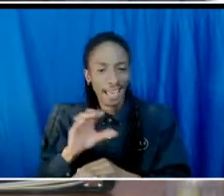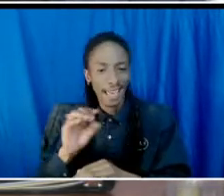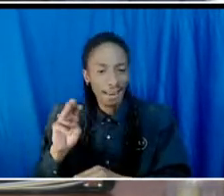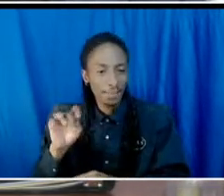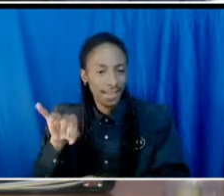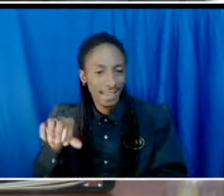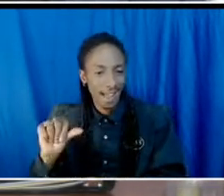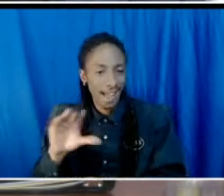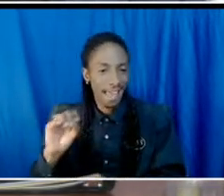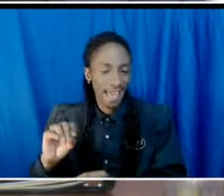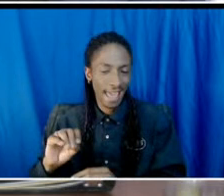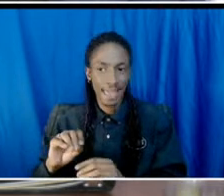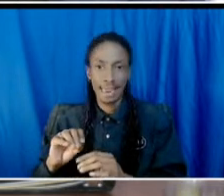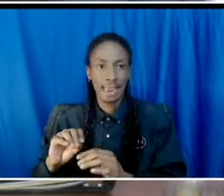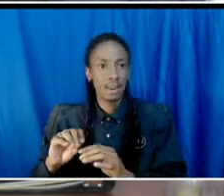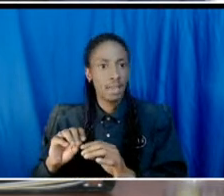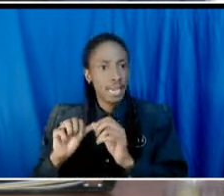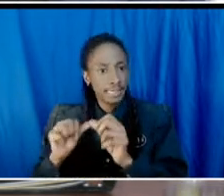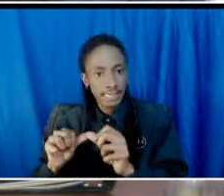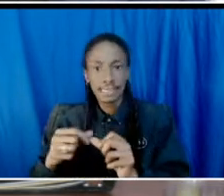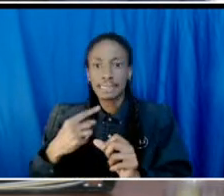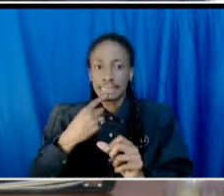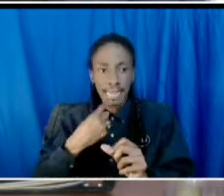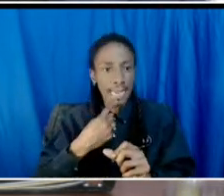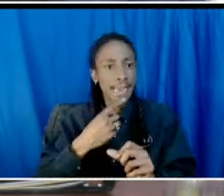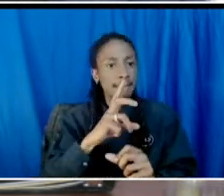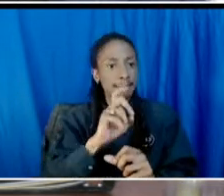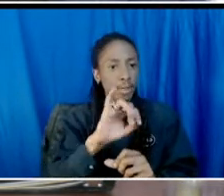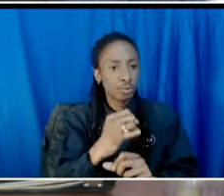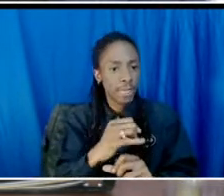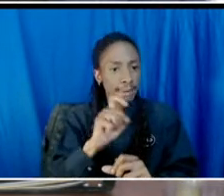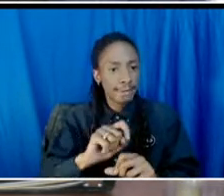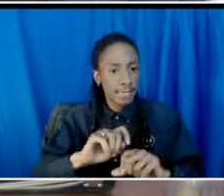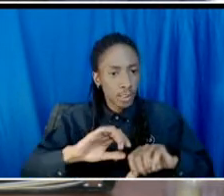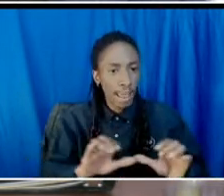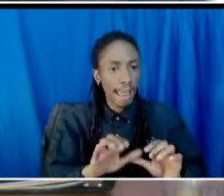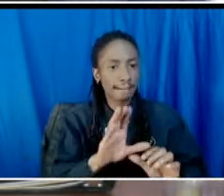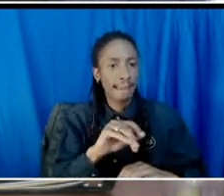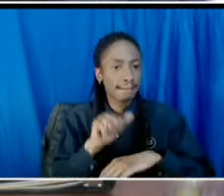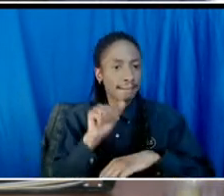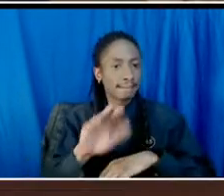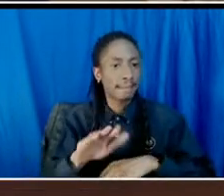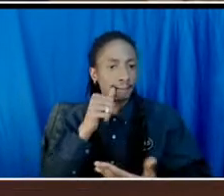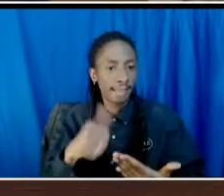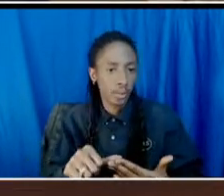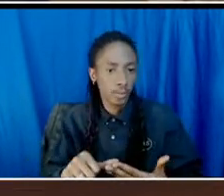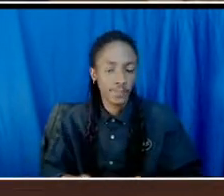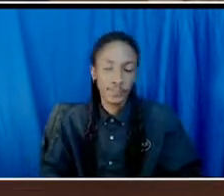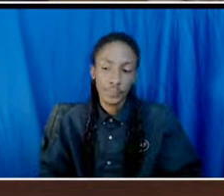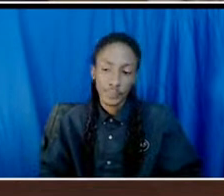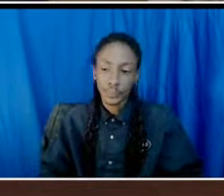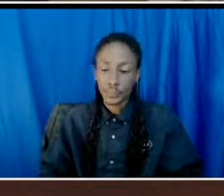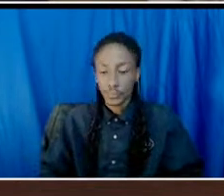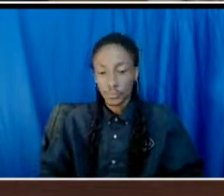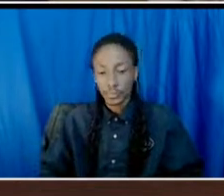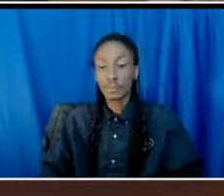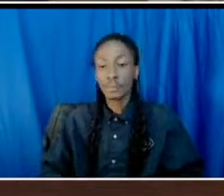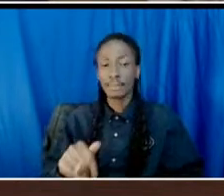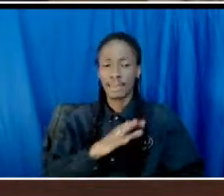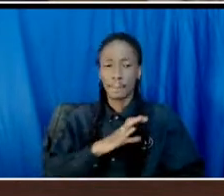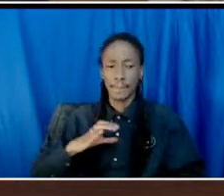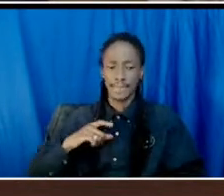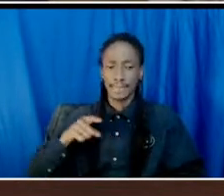kept insisting that the department needed to act and needed to send those letters. The committee has also learned